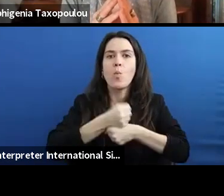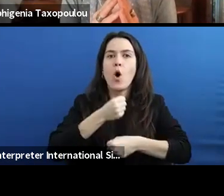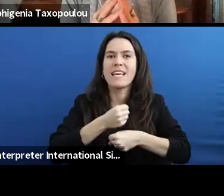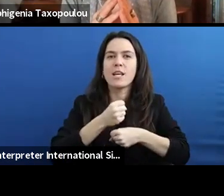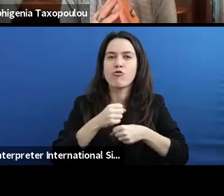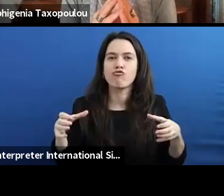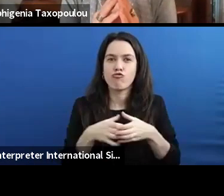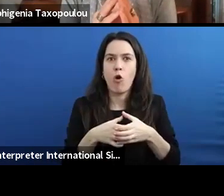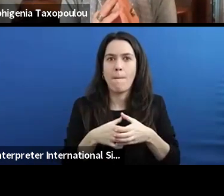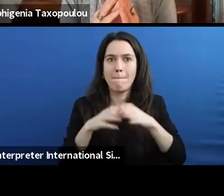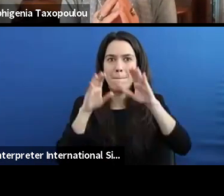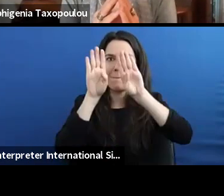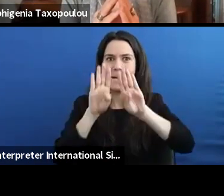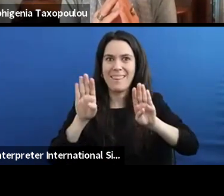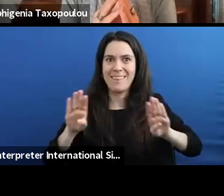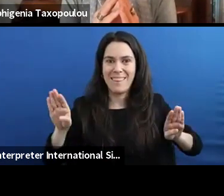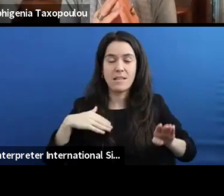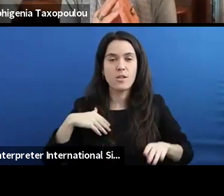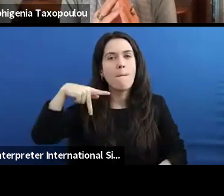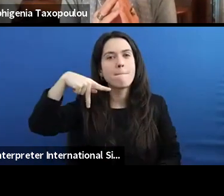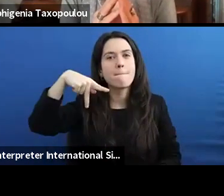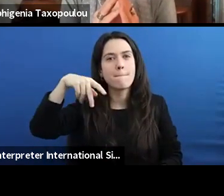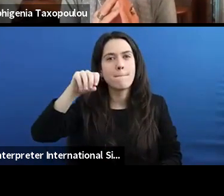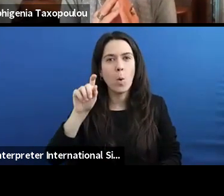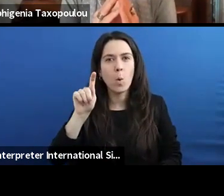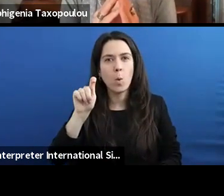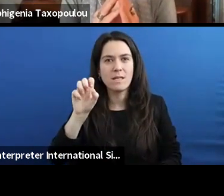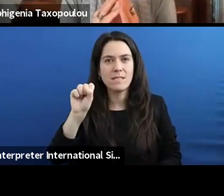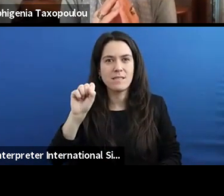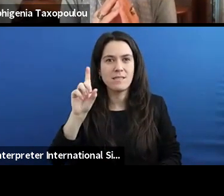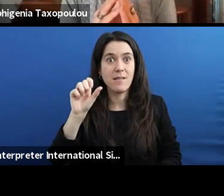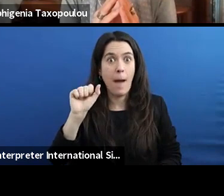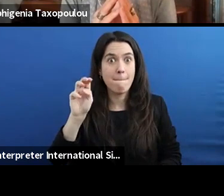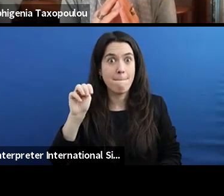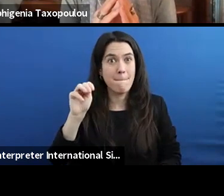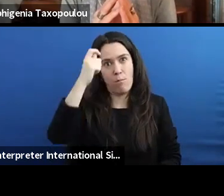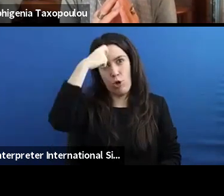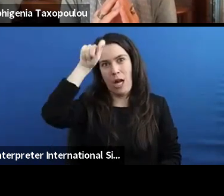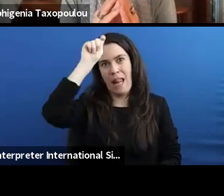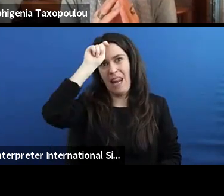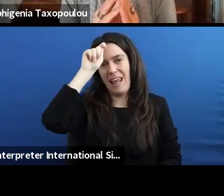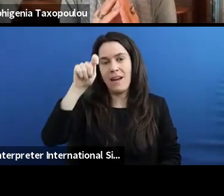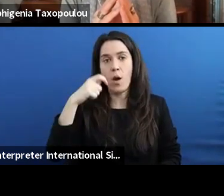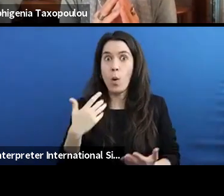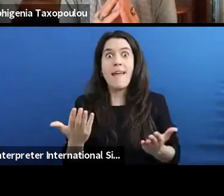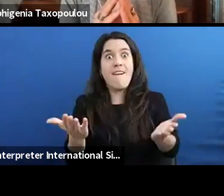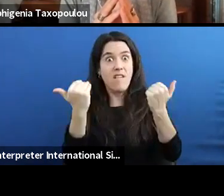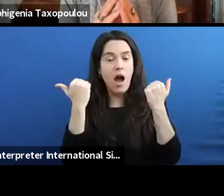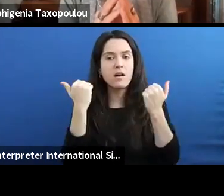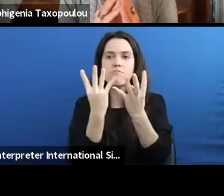the Hans Otto Theater in Potsdam, to invite all of these people to work together and to create something new